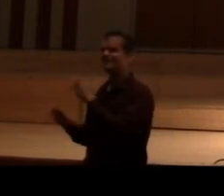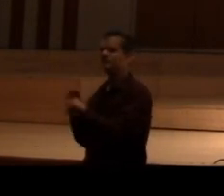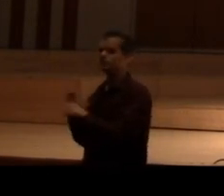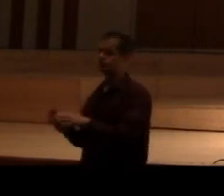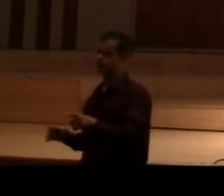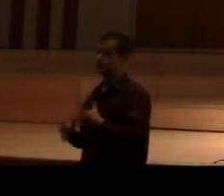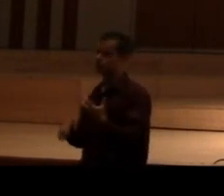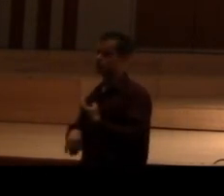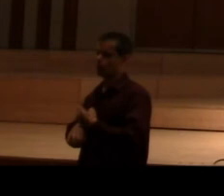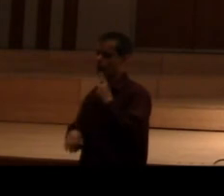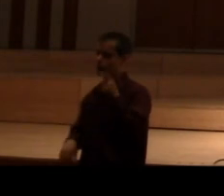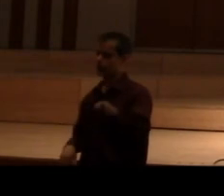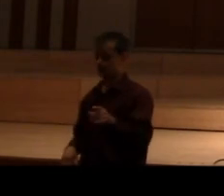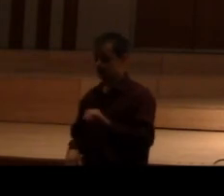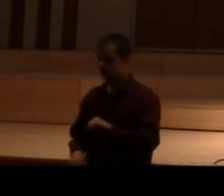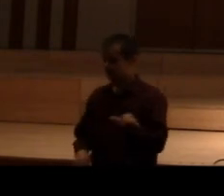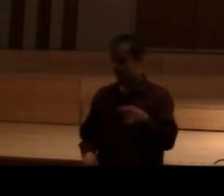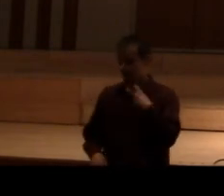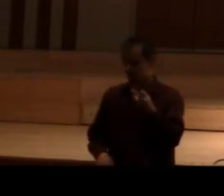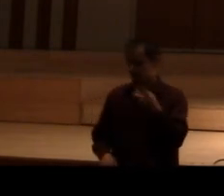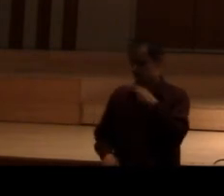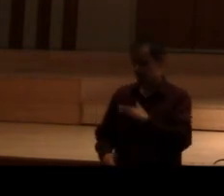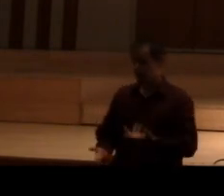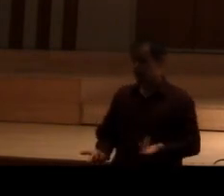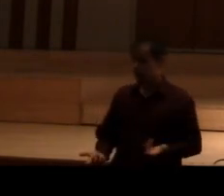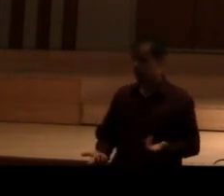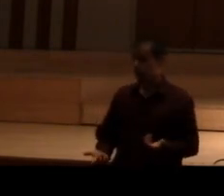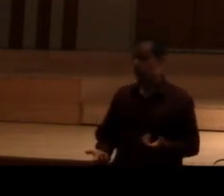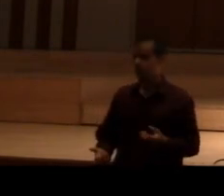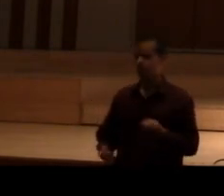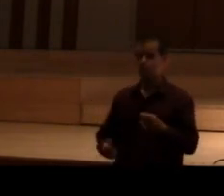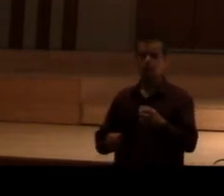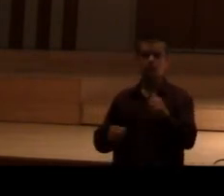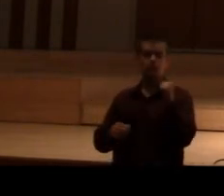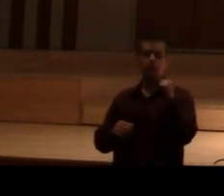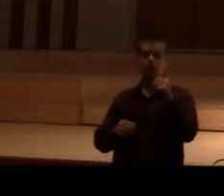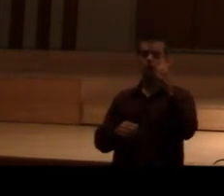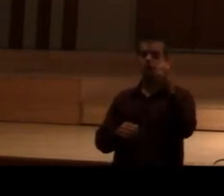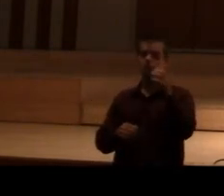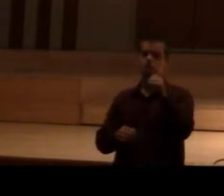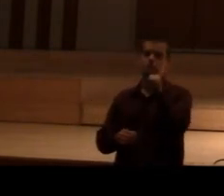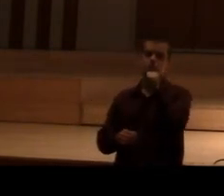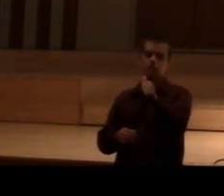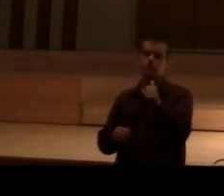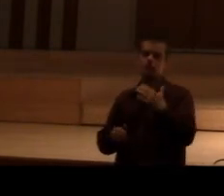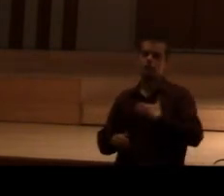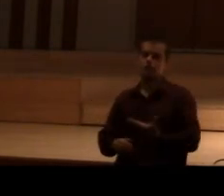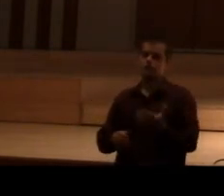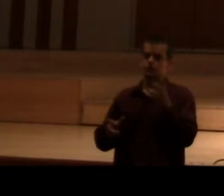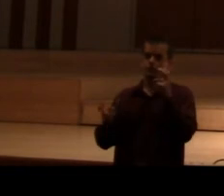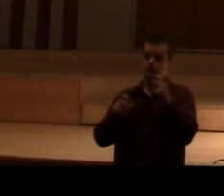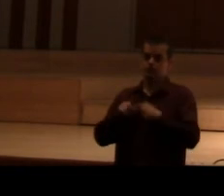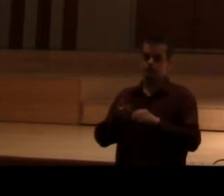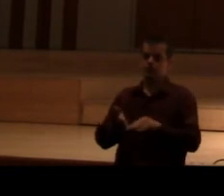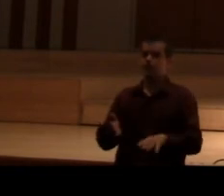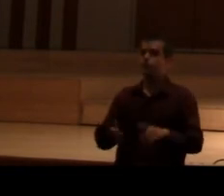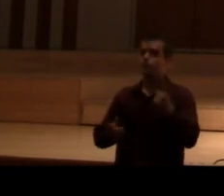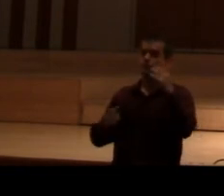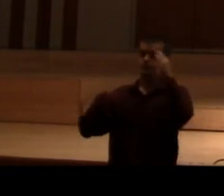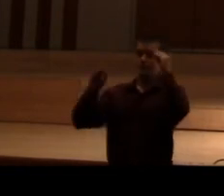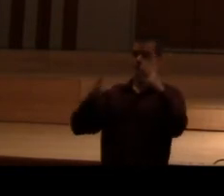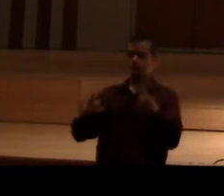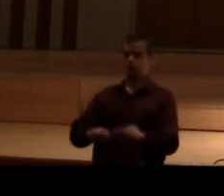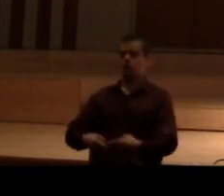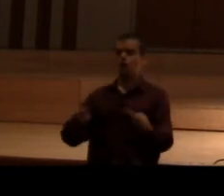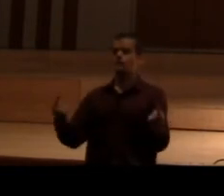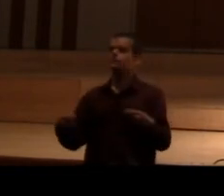you. Or teachers who aren't open to learning from students. One of my favorite teachers was exactly the opposite. So to give